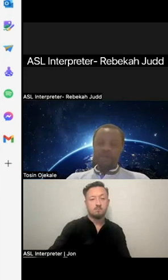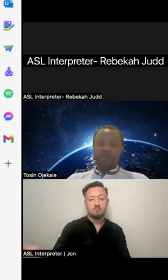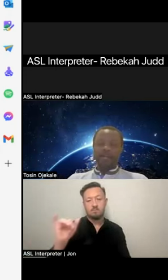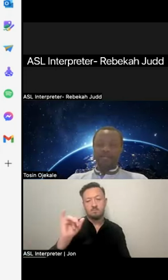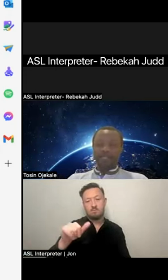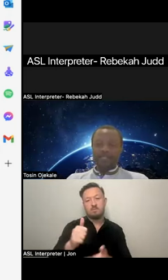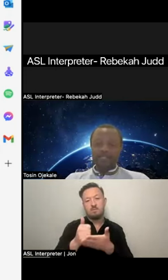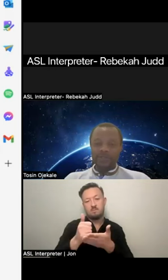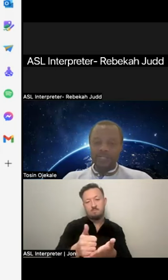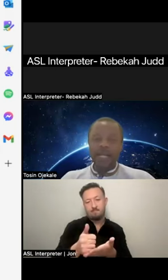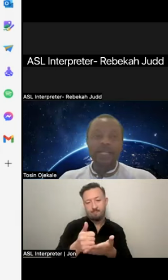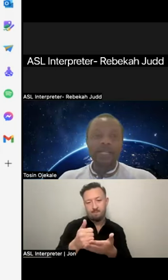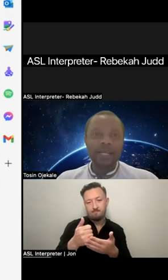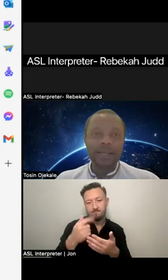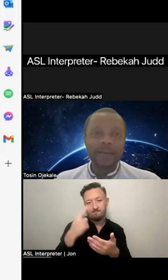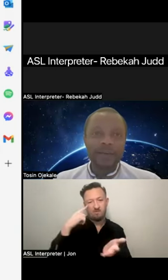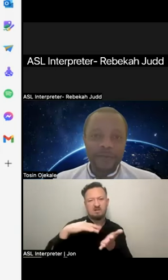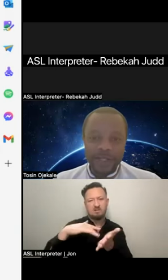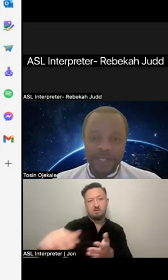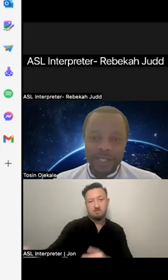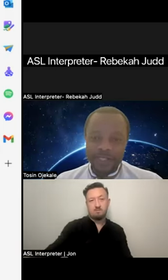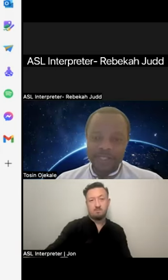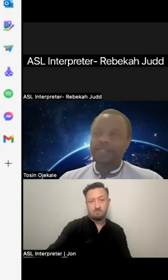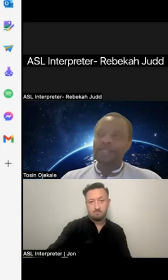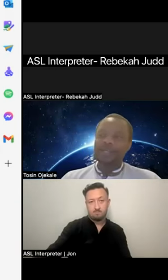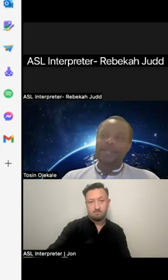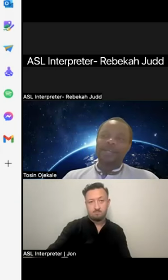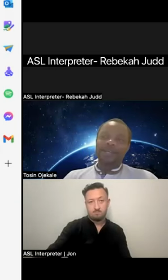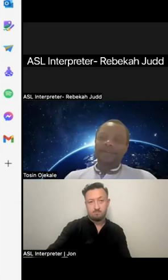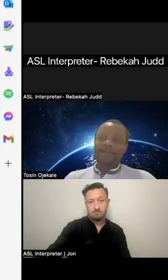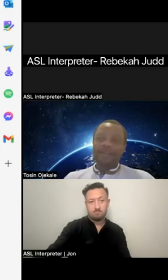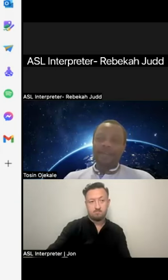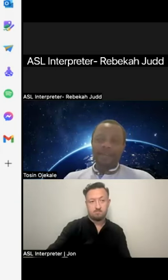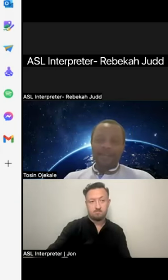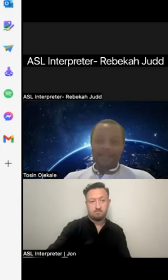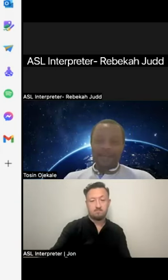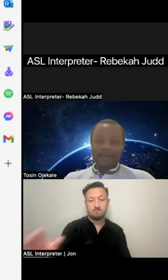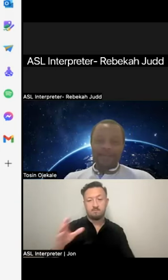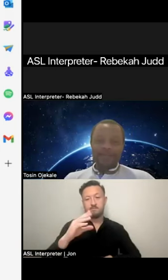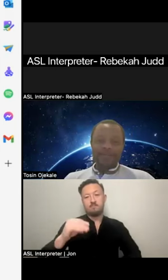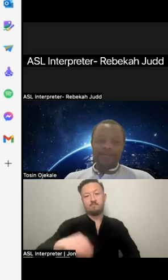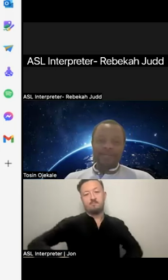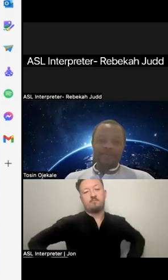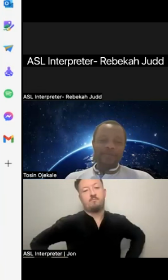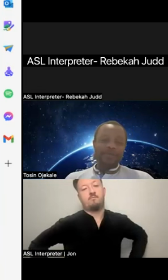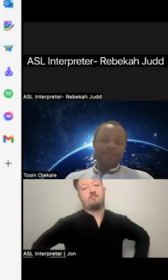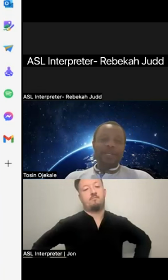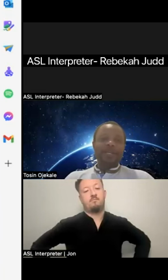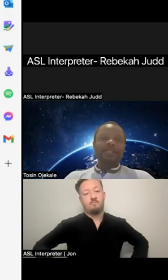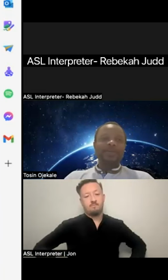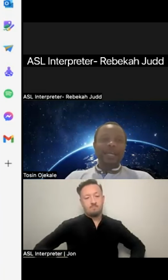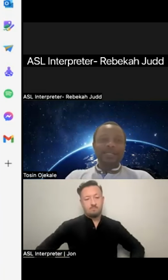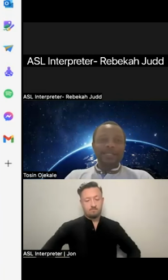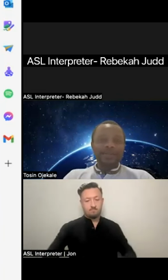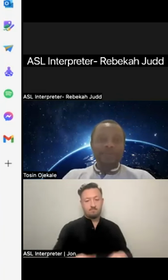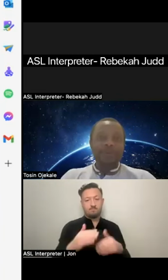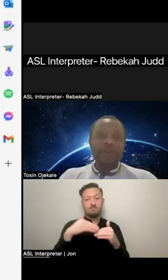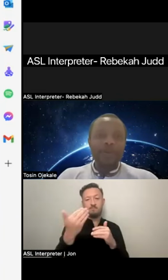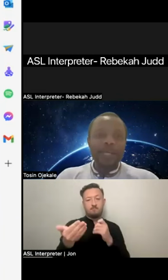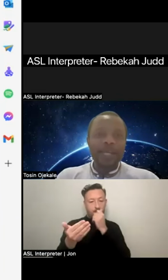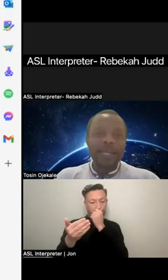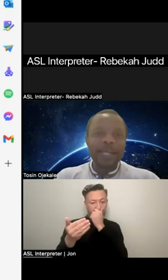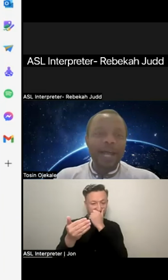will be provided in the study guide for this lesson. Okay, all right, so let's move on. So next